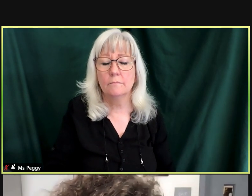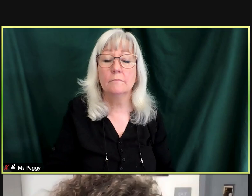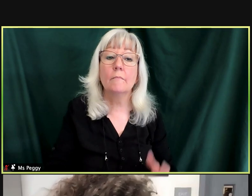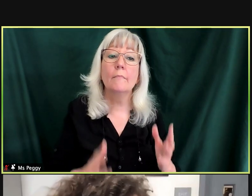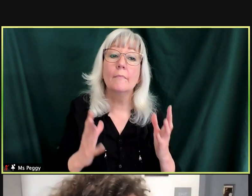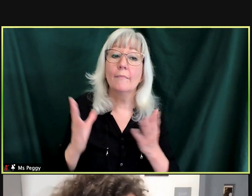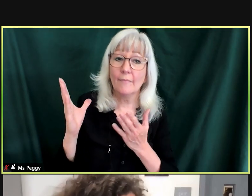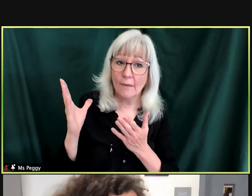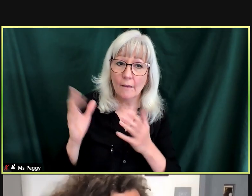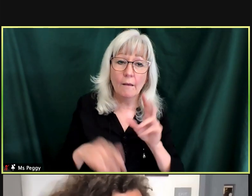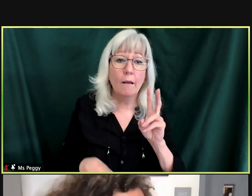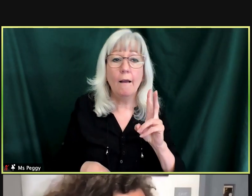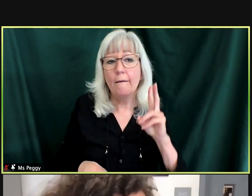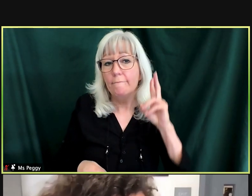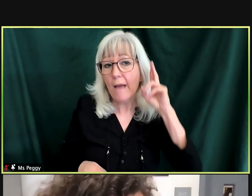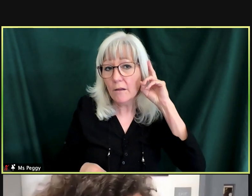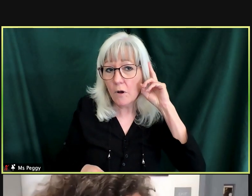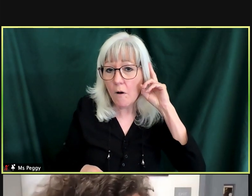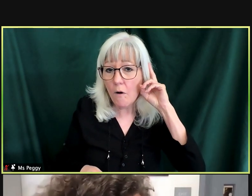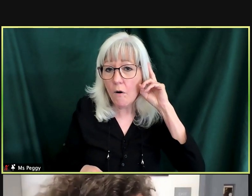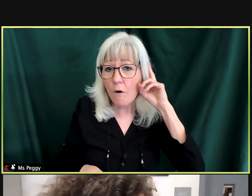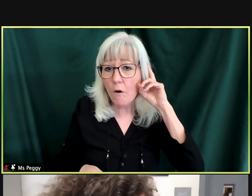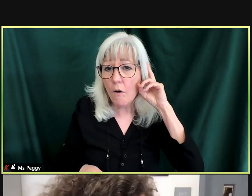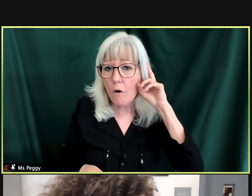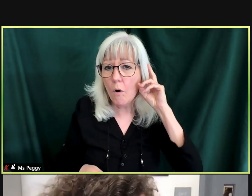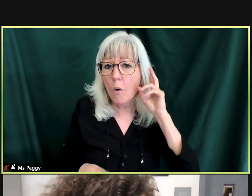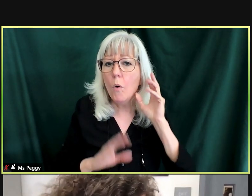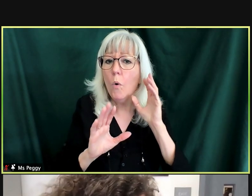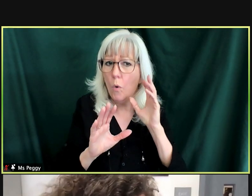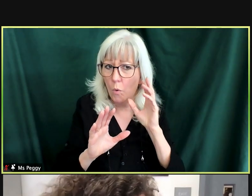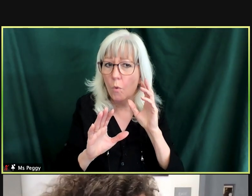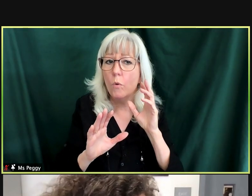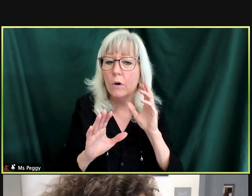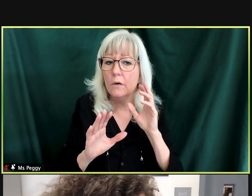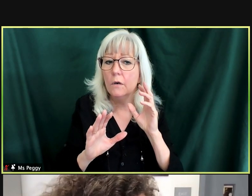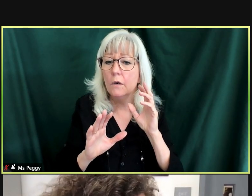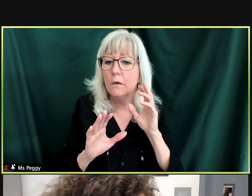So Van Gogh also copied